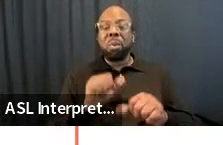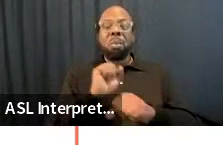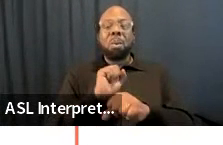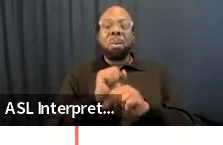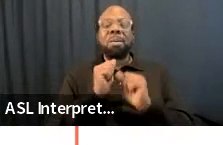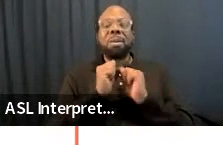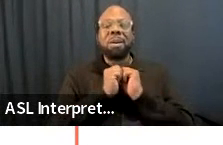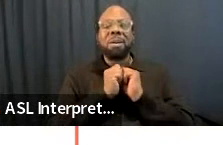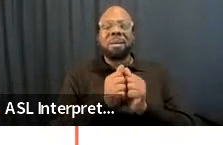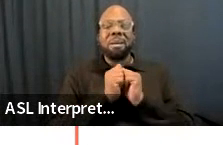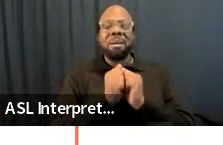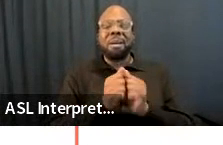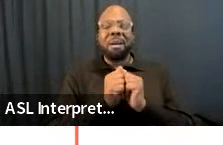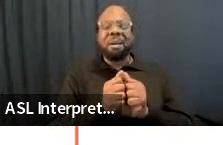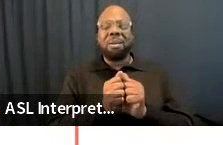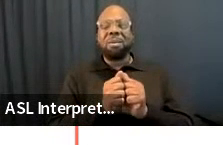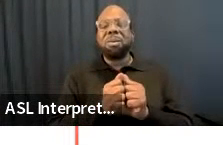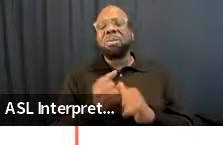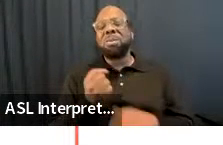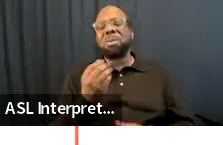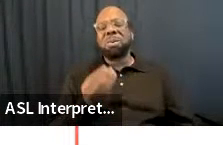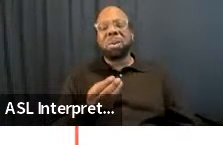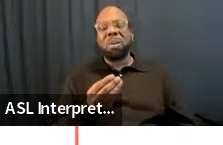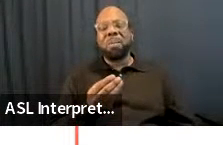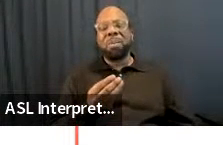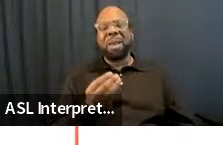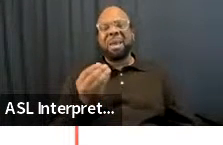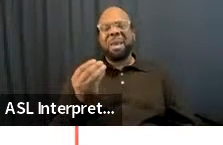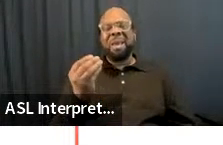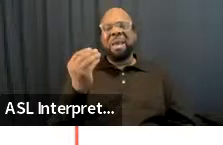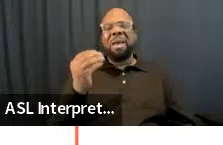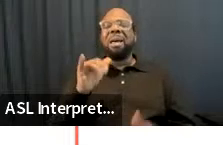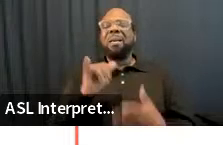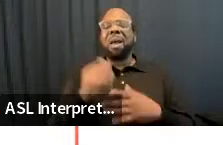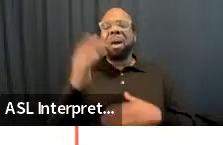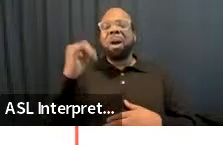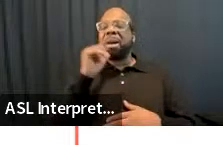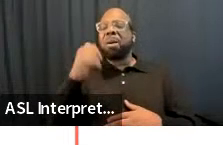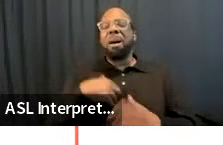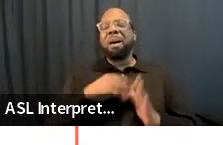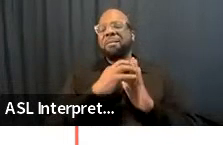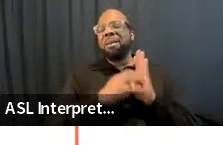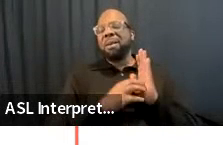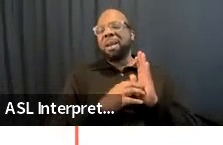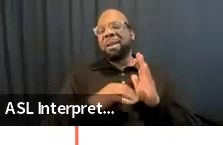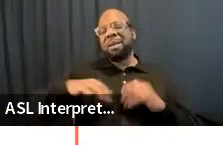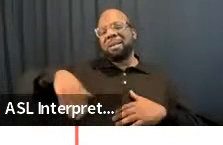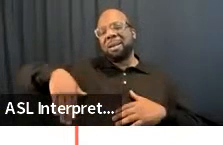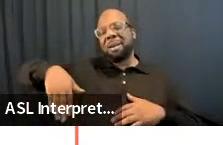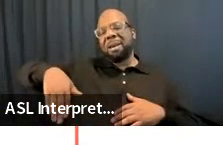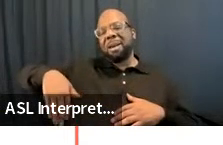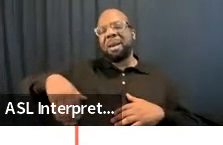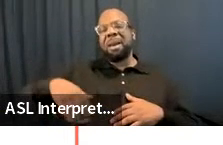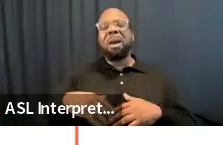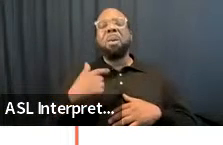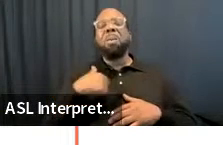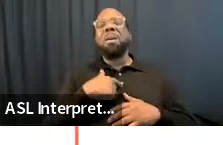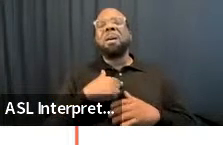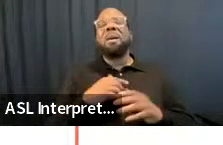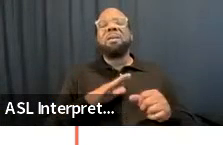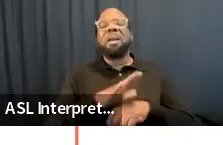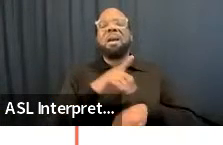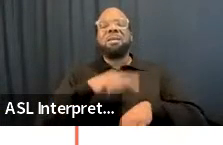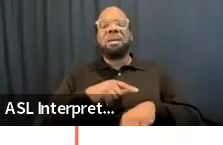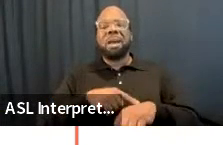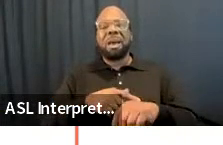together on some of those details. And so that's why we don't yet have the text. It's by intent. So we have plenty of time between now